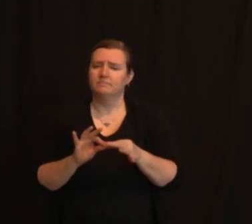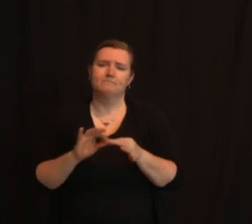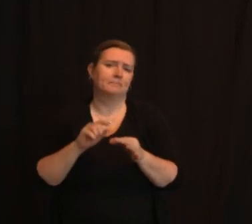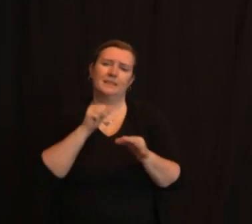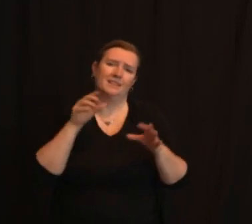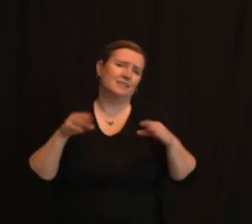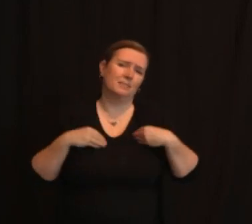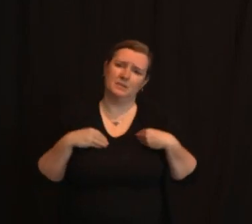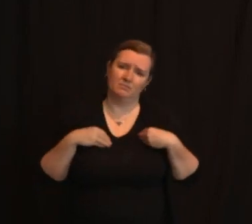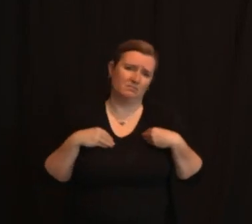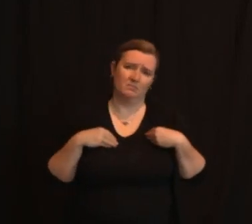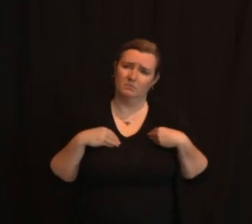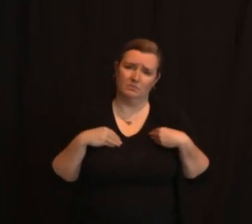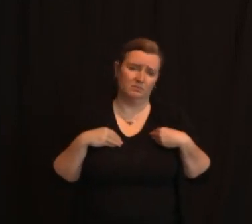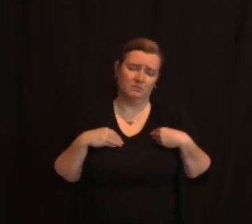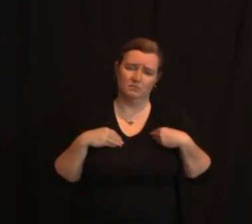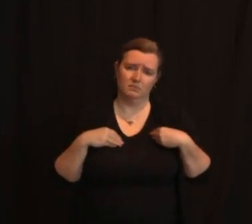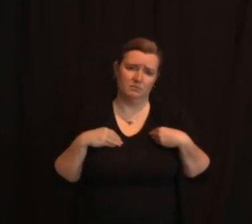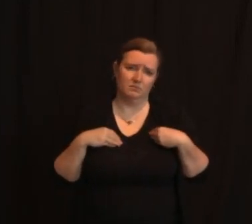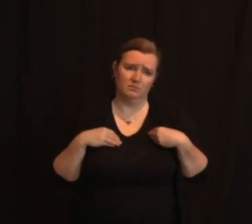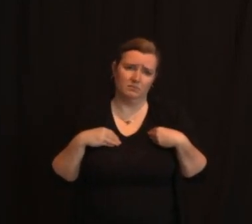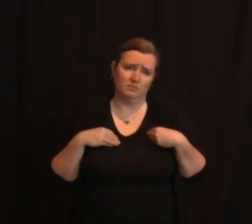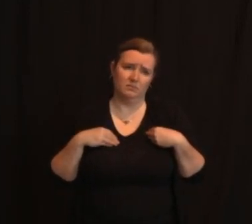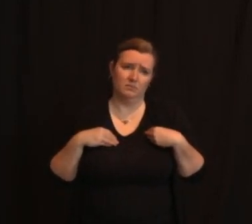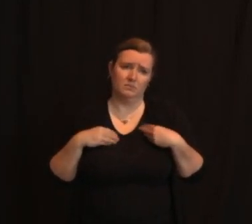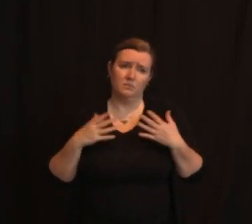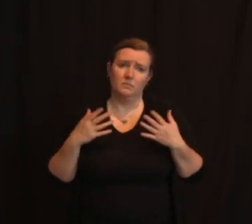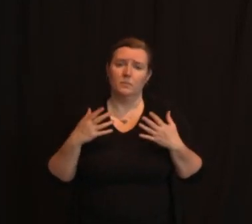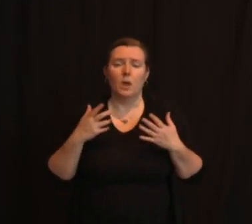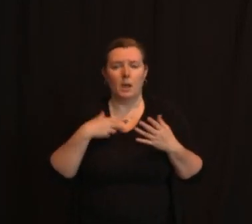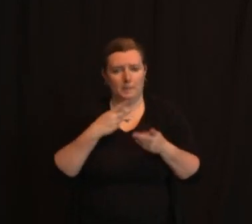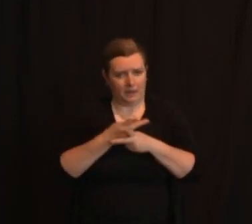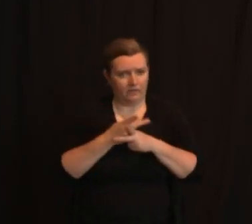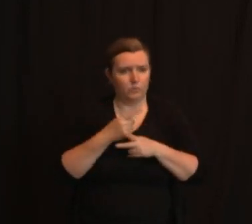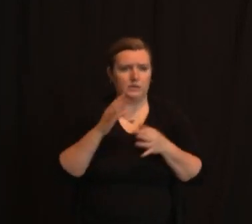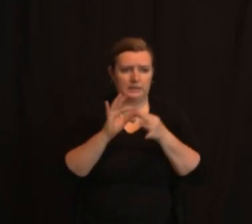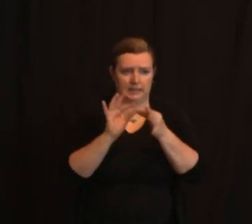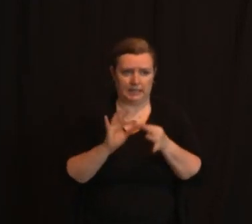impact. So I'm being a little bit measured because I also oversee 2 agencies that